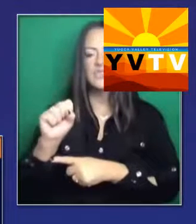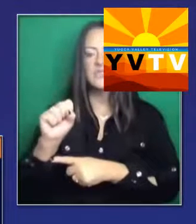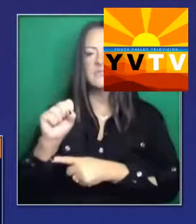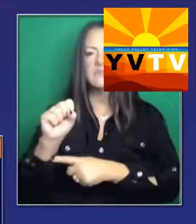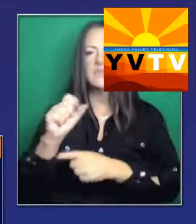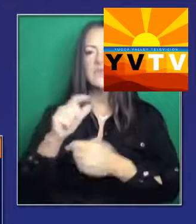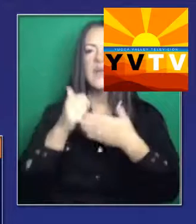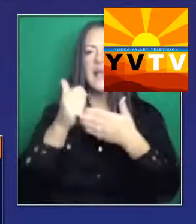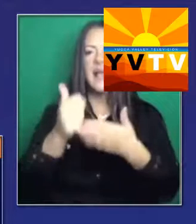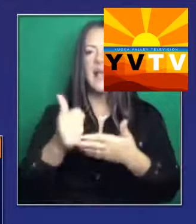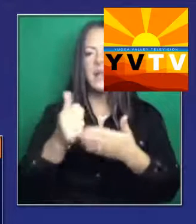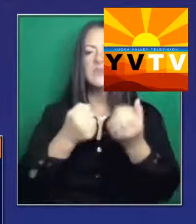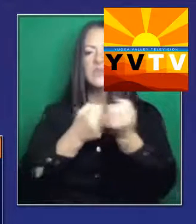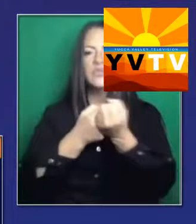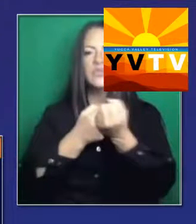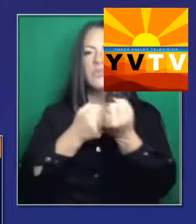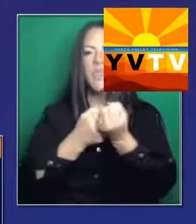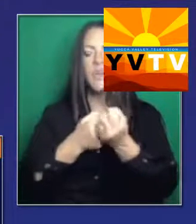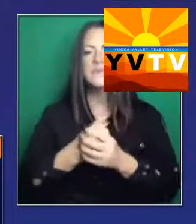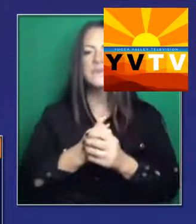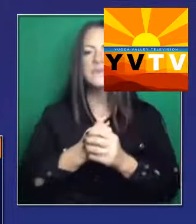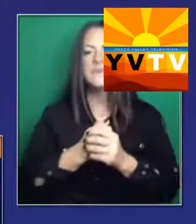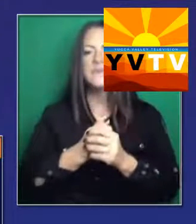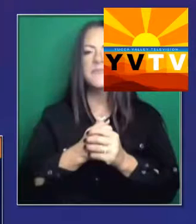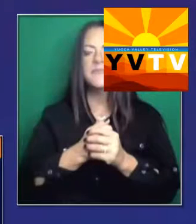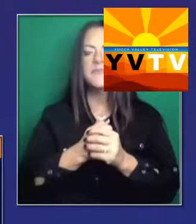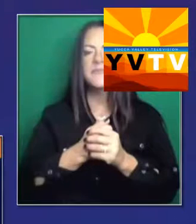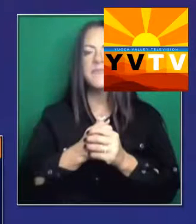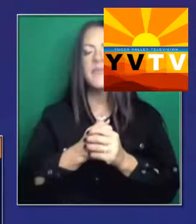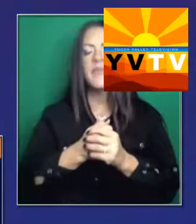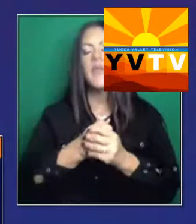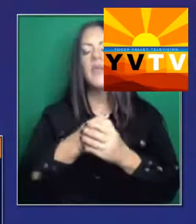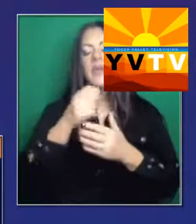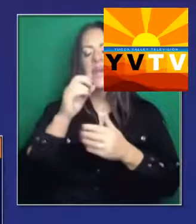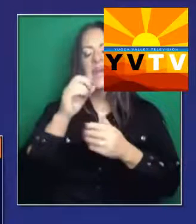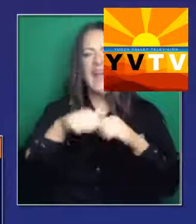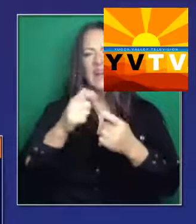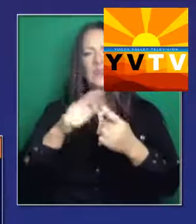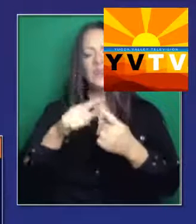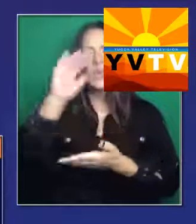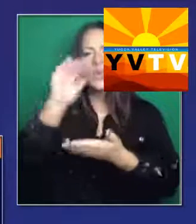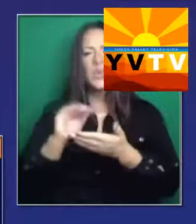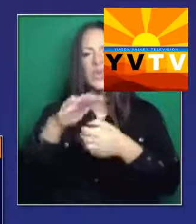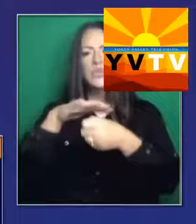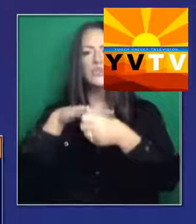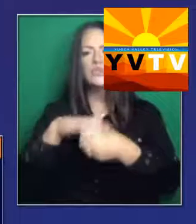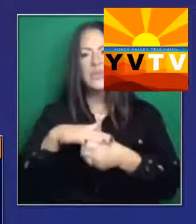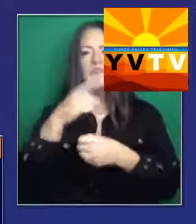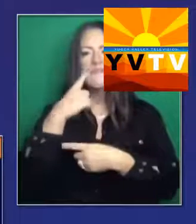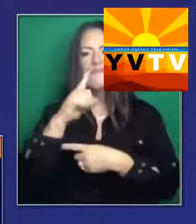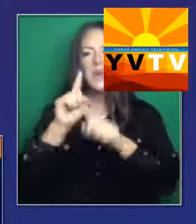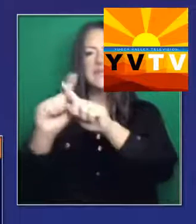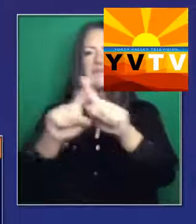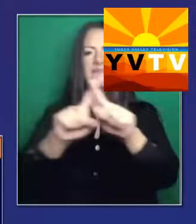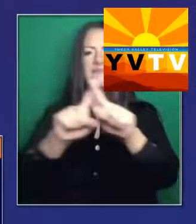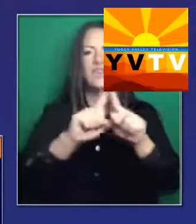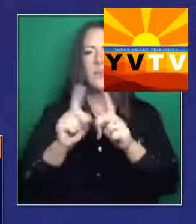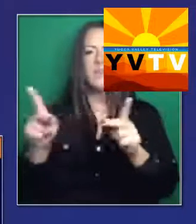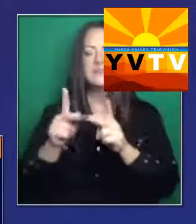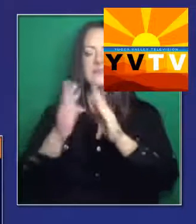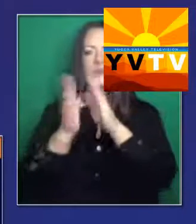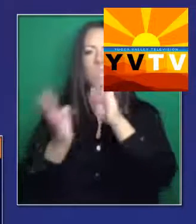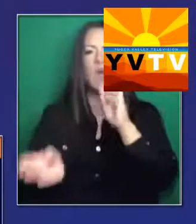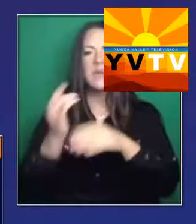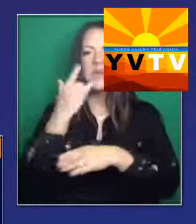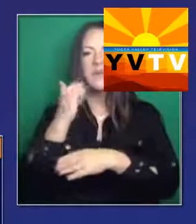support to help with this strategy of decompression, and ultimately the strategy of